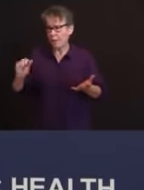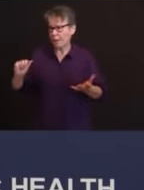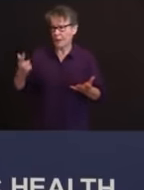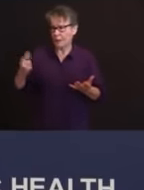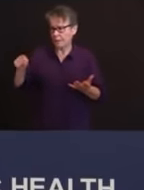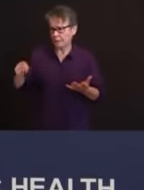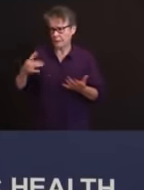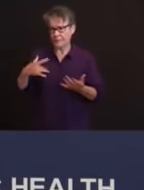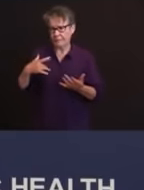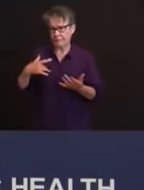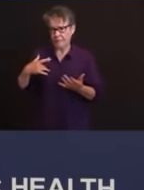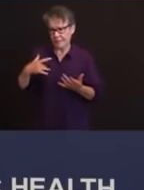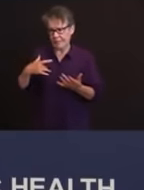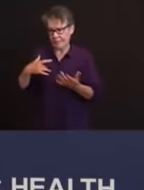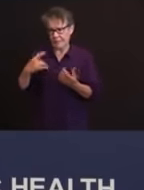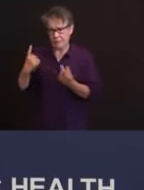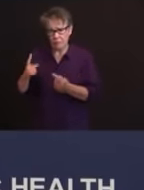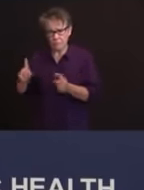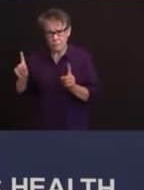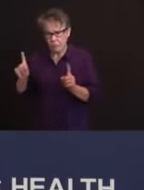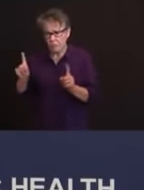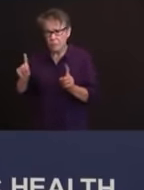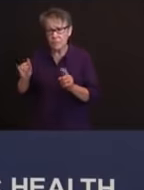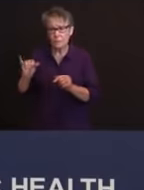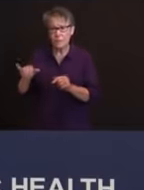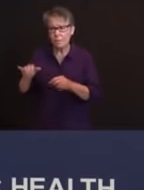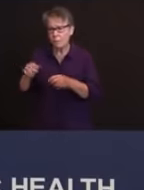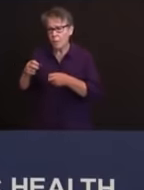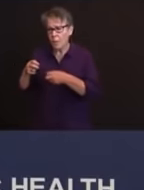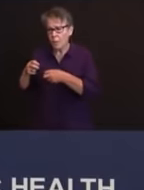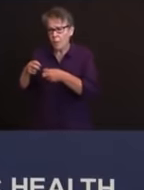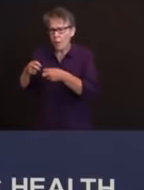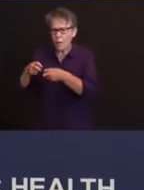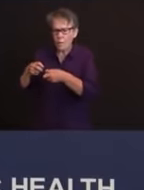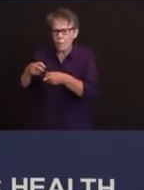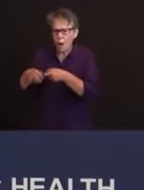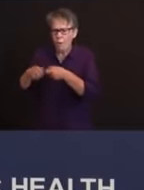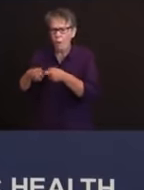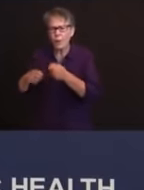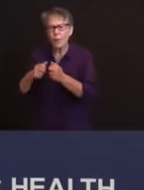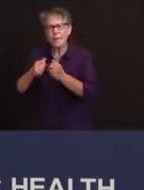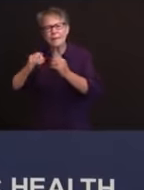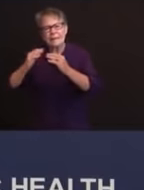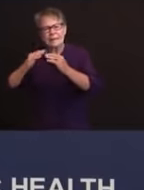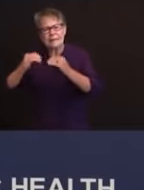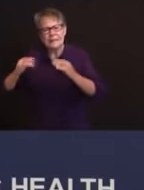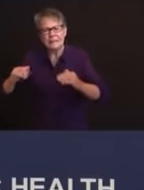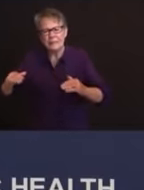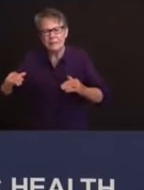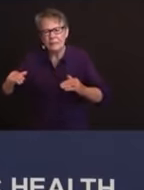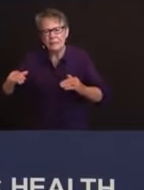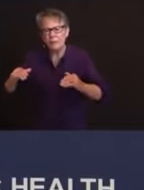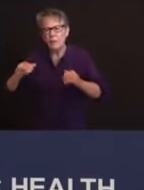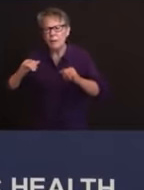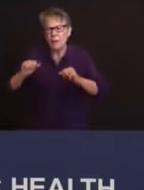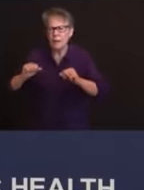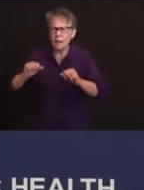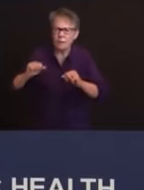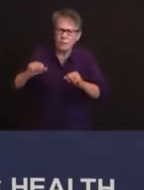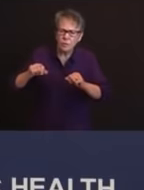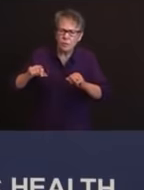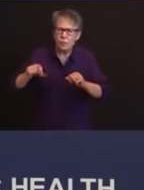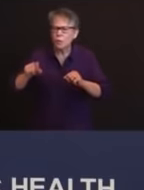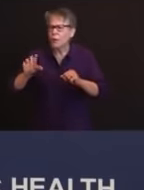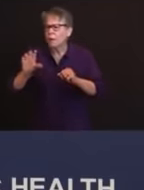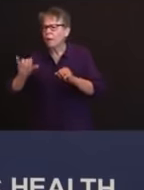cure, I lean on counting it. There's a date by which we have to name the members of the commission. You probably know the date better than I